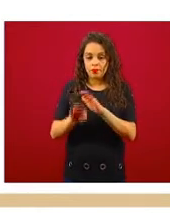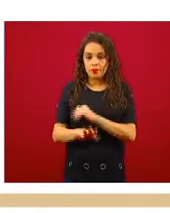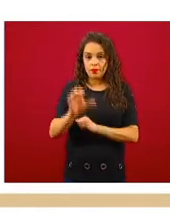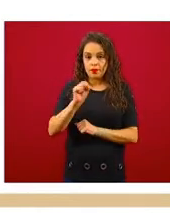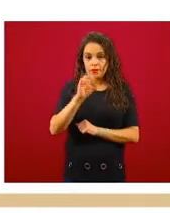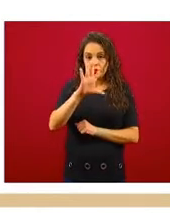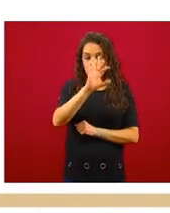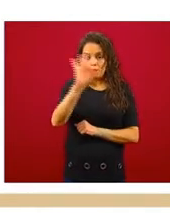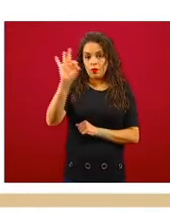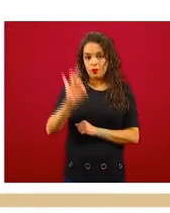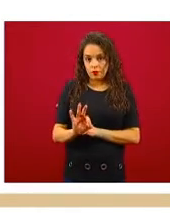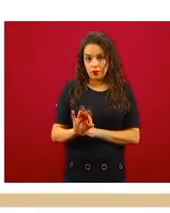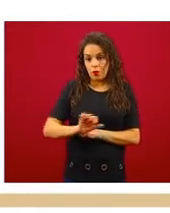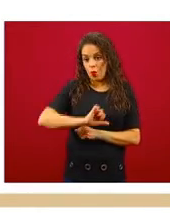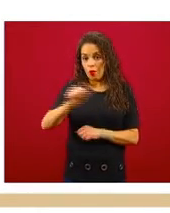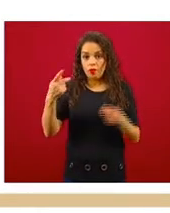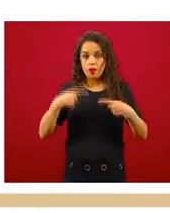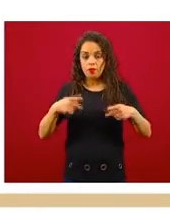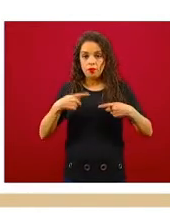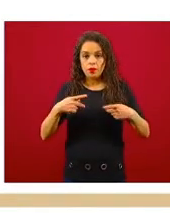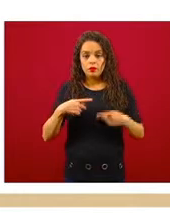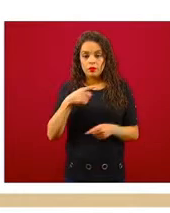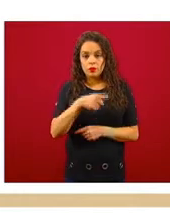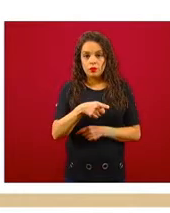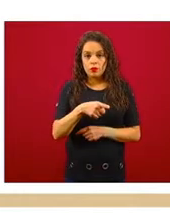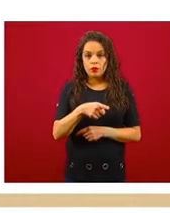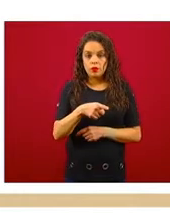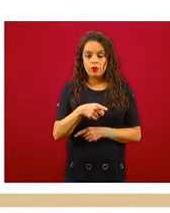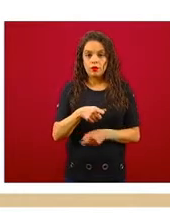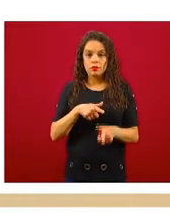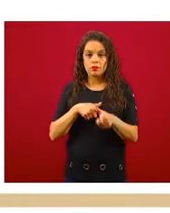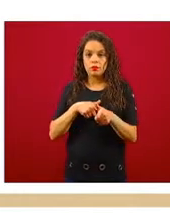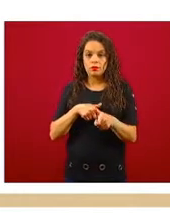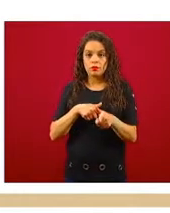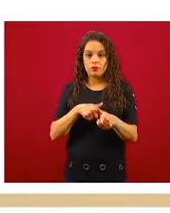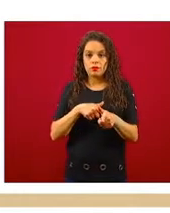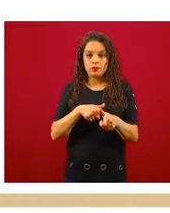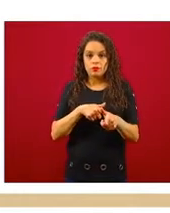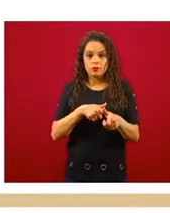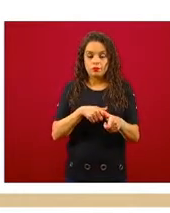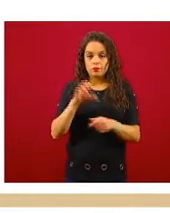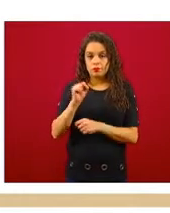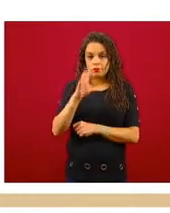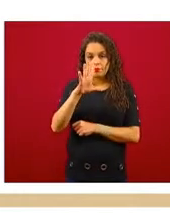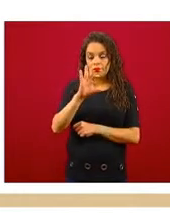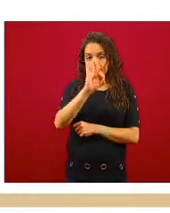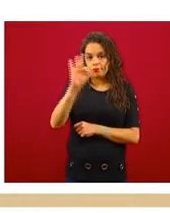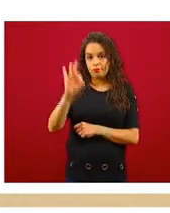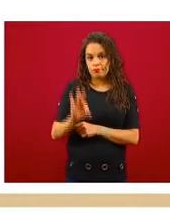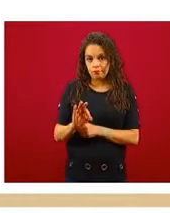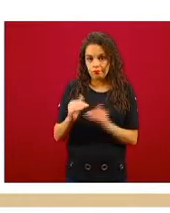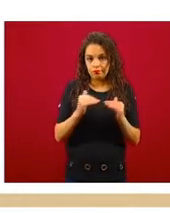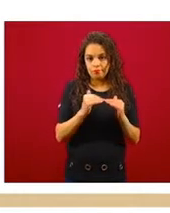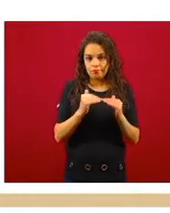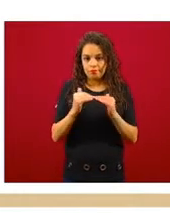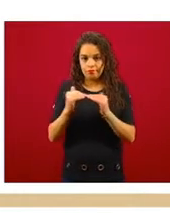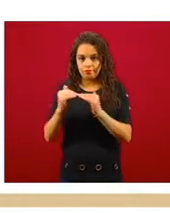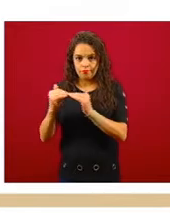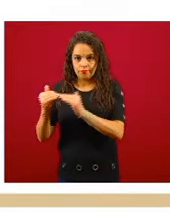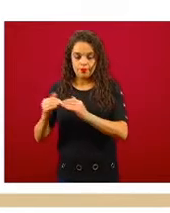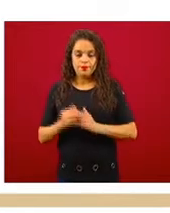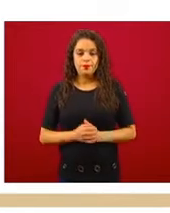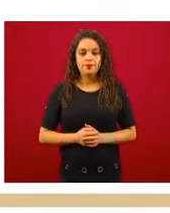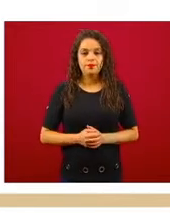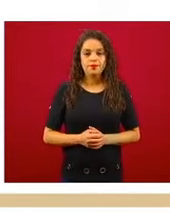users are below that 65% goal, and other users are staying